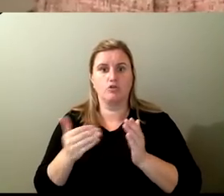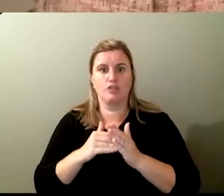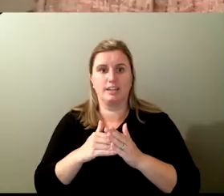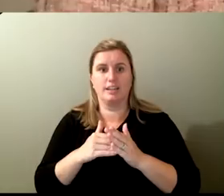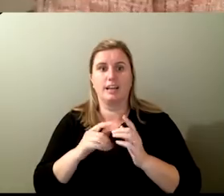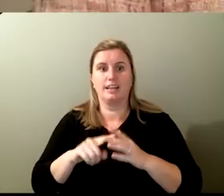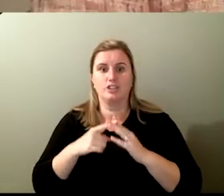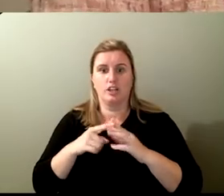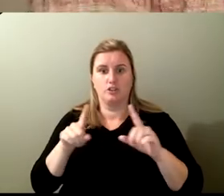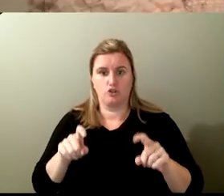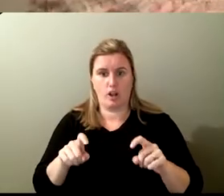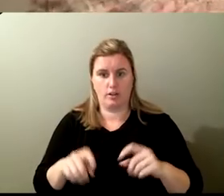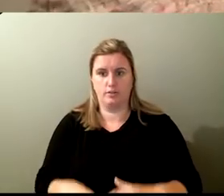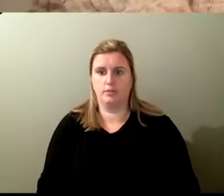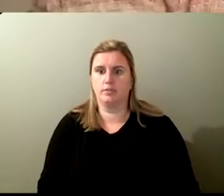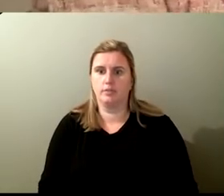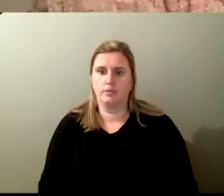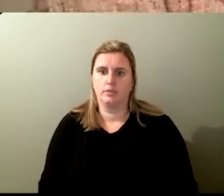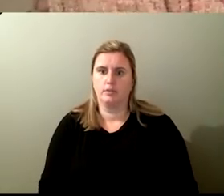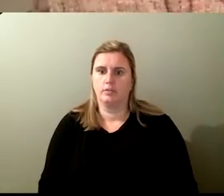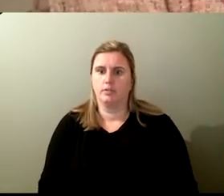trial. Pick one.